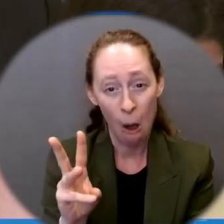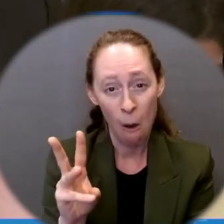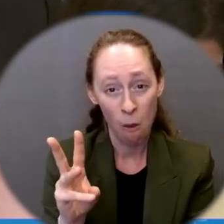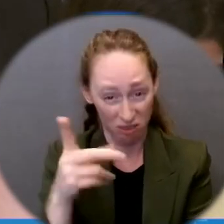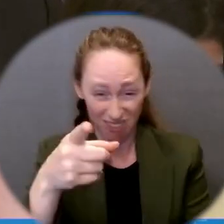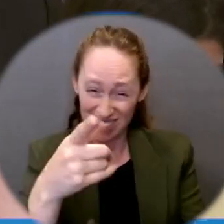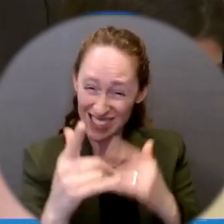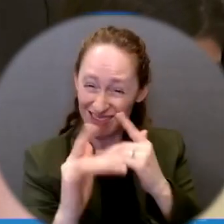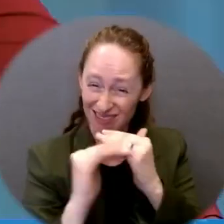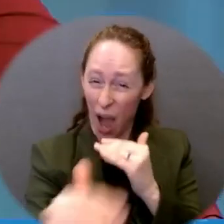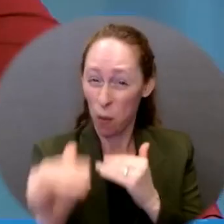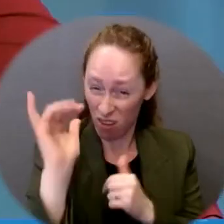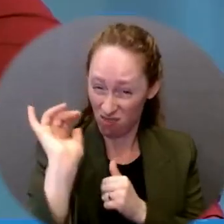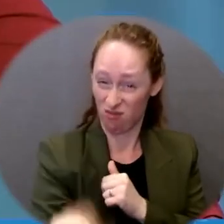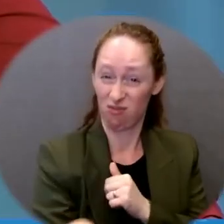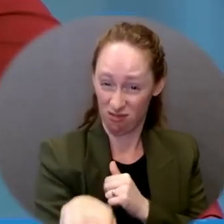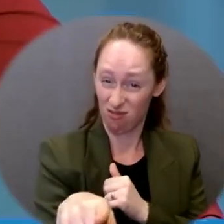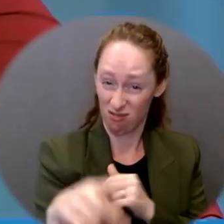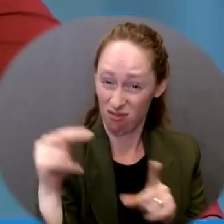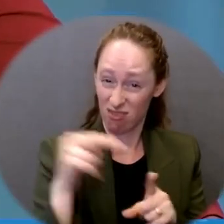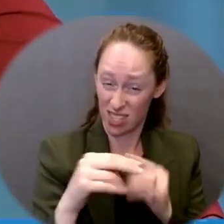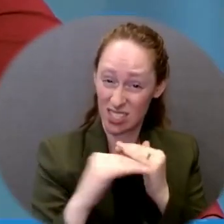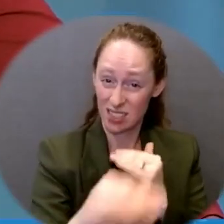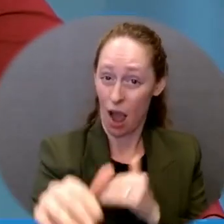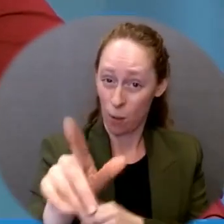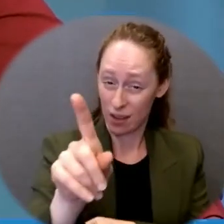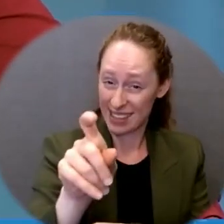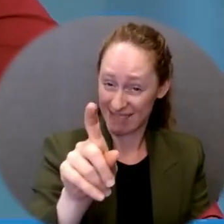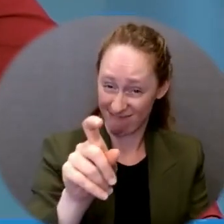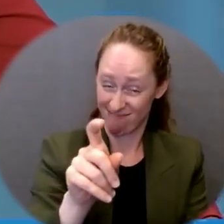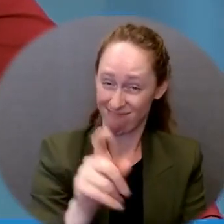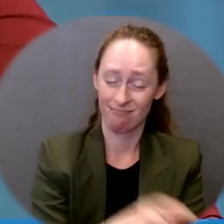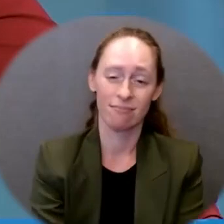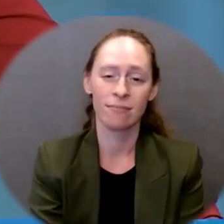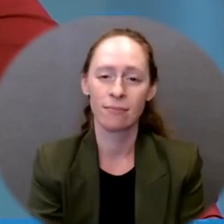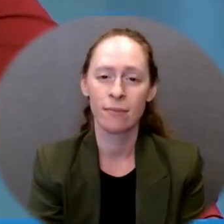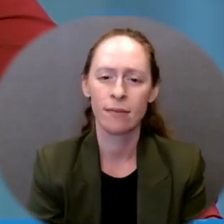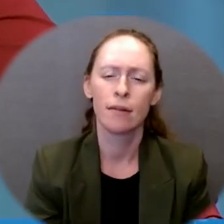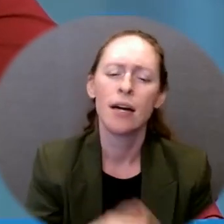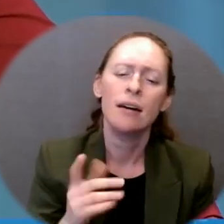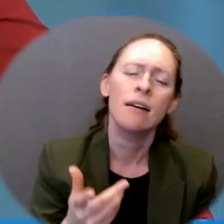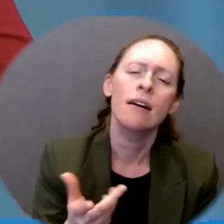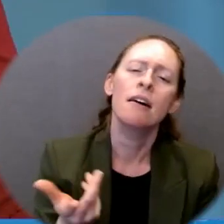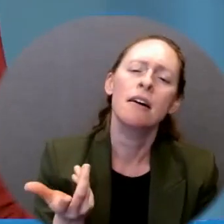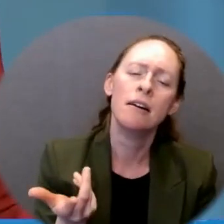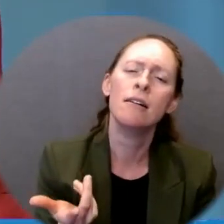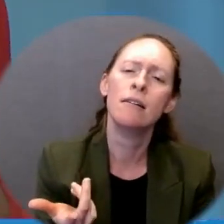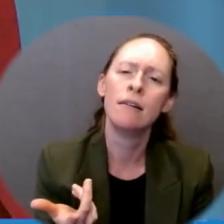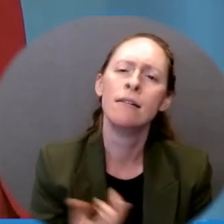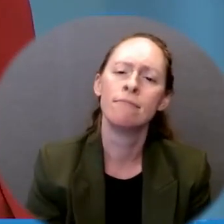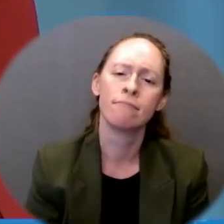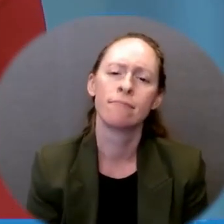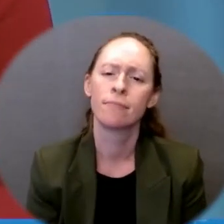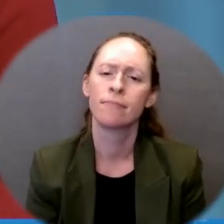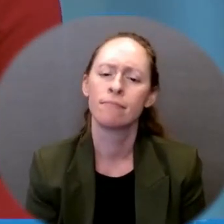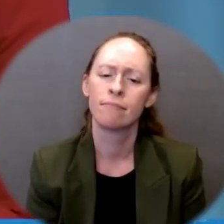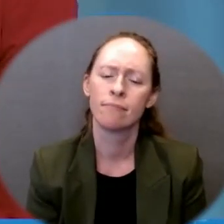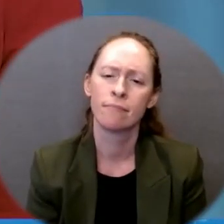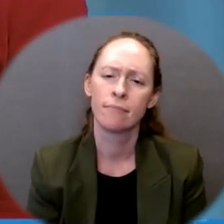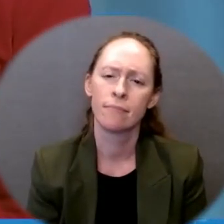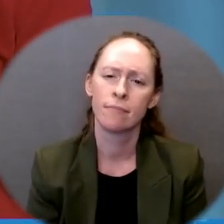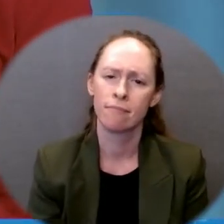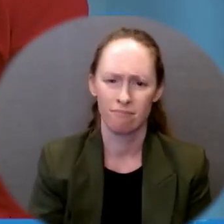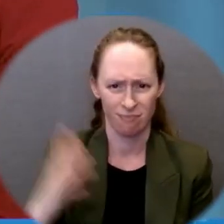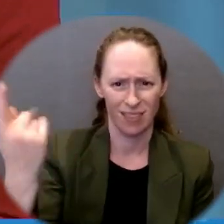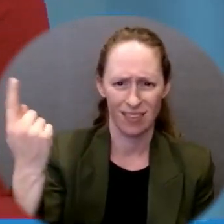that you're talking about? So, I mean, I talked about this a little bit already, how we're coming off of last year's historic economic growth. A lot of